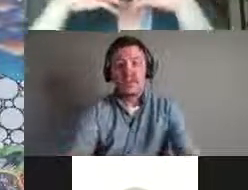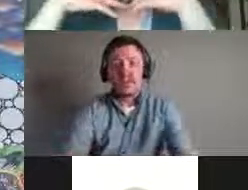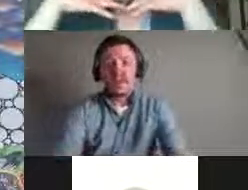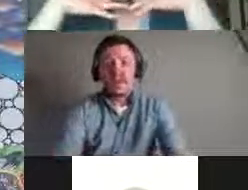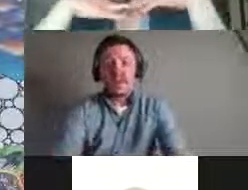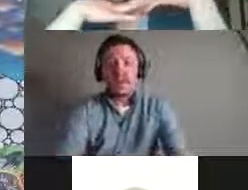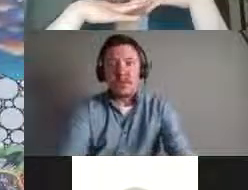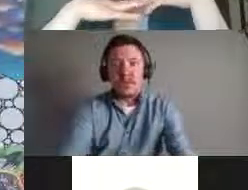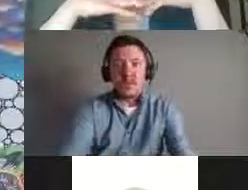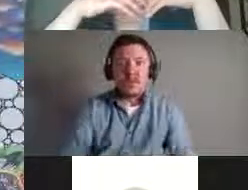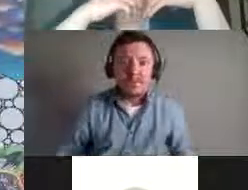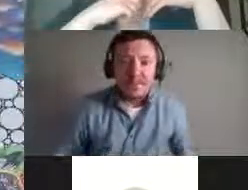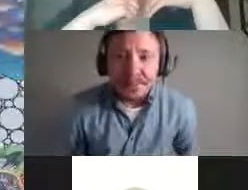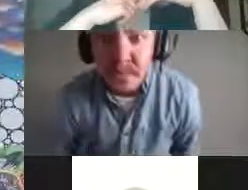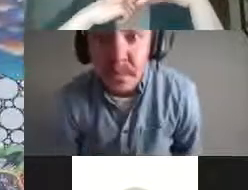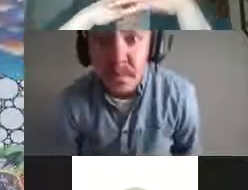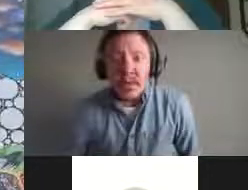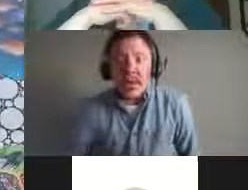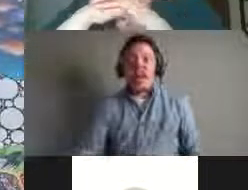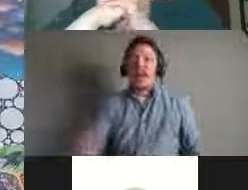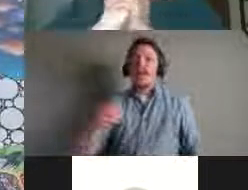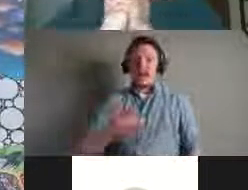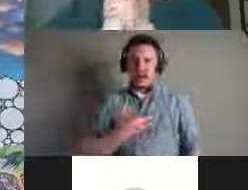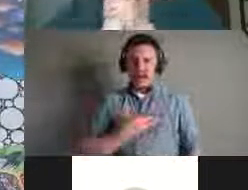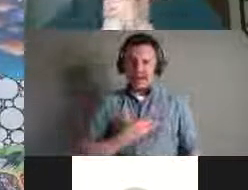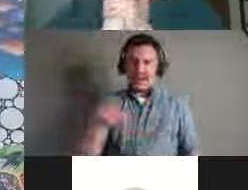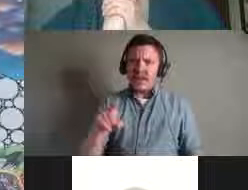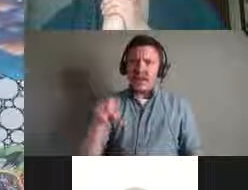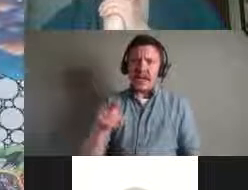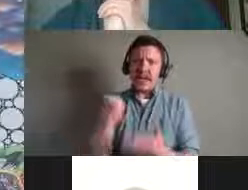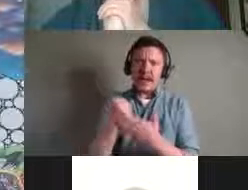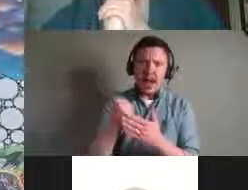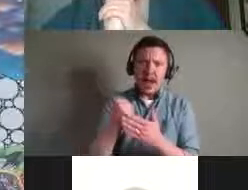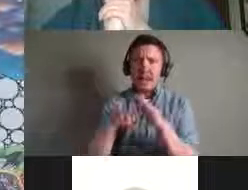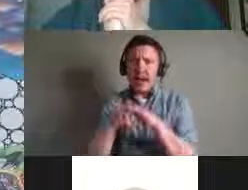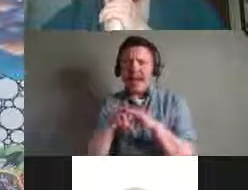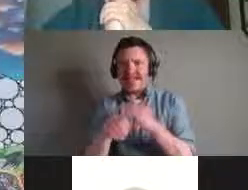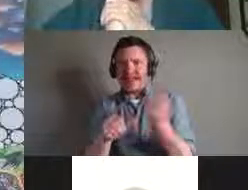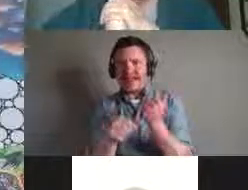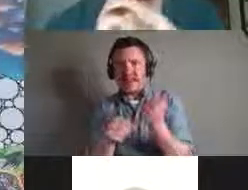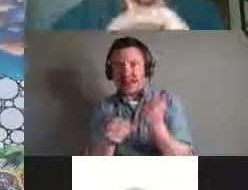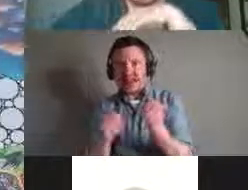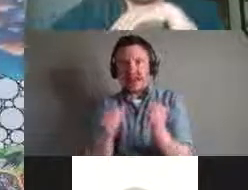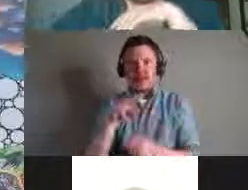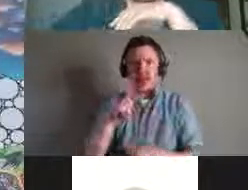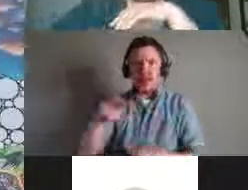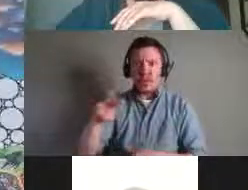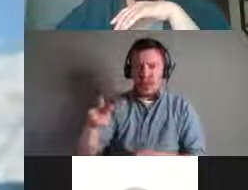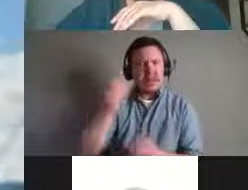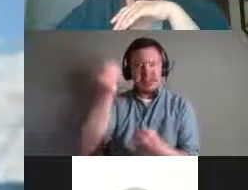yeah, if you find that the portal is providing any barriers, just again, reach out to us and we'll figure out how to navigate that.